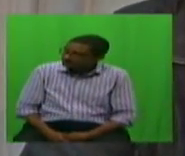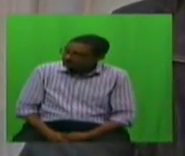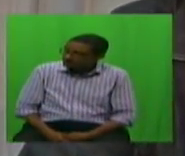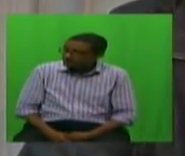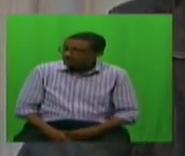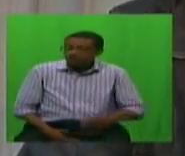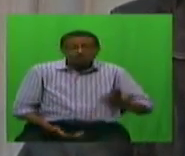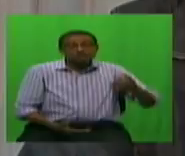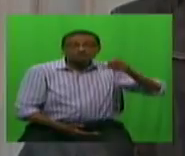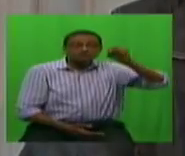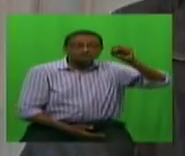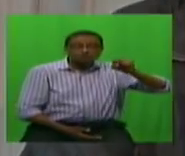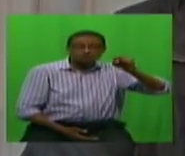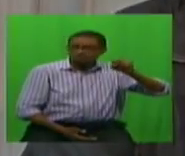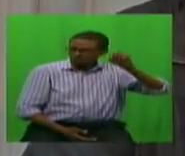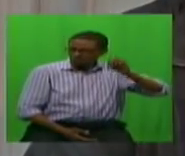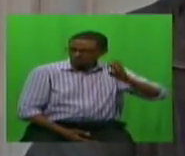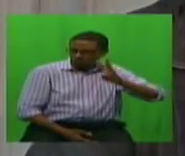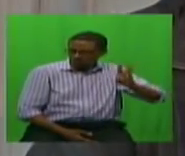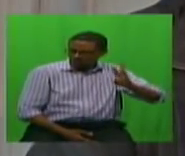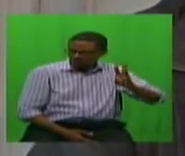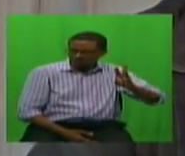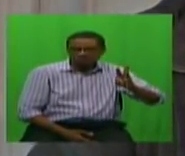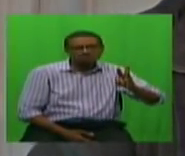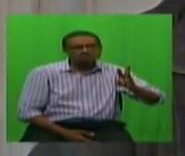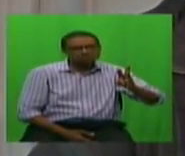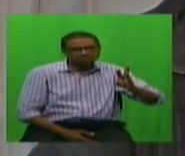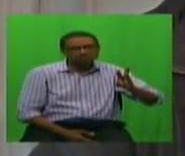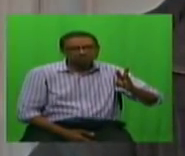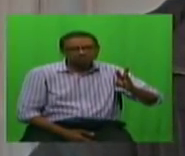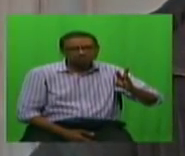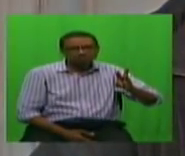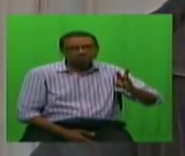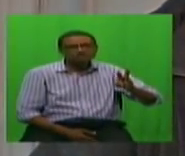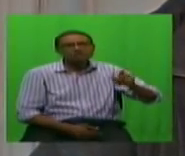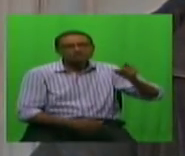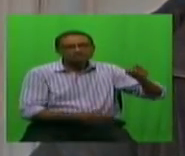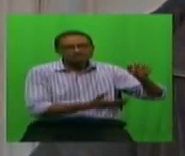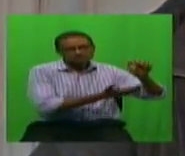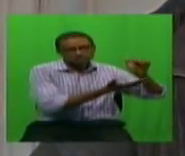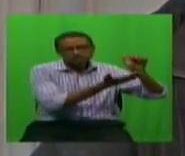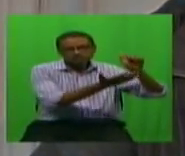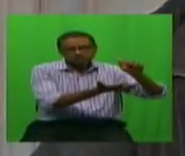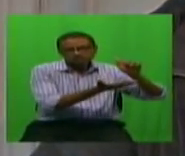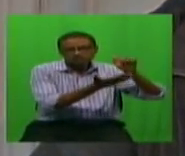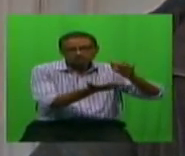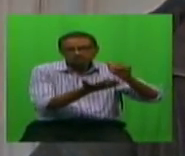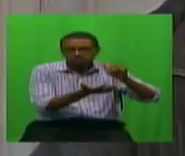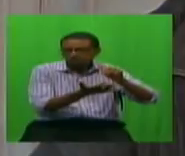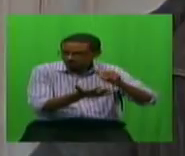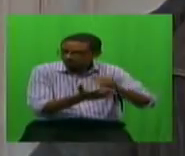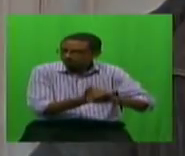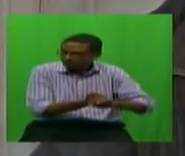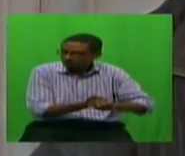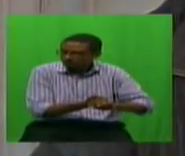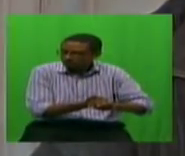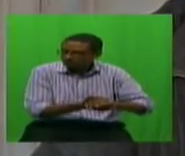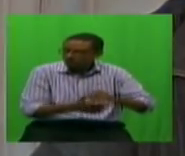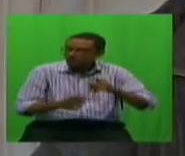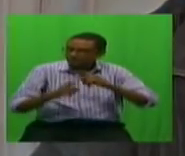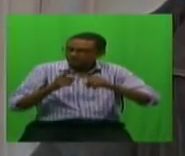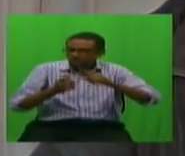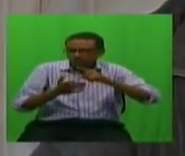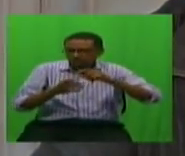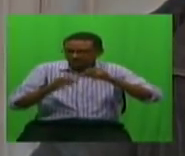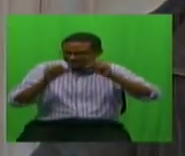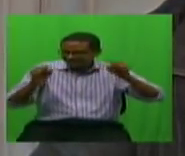farming, we expect that we'd have supplies coming on the market. By the weekend, we would be in a better position